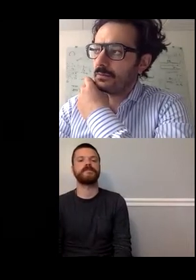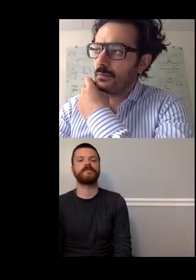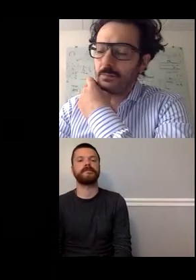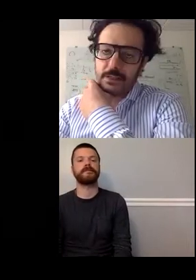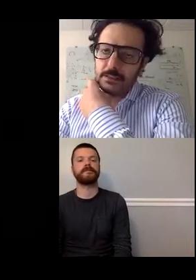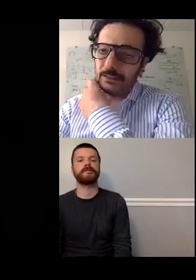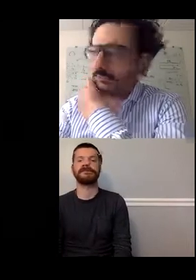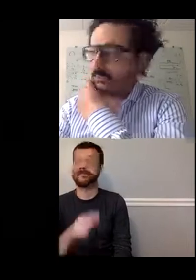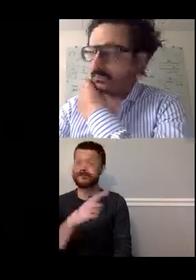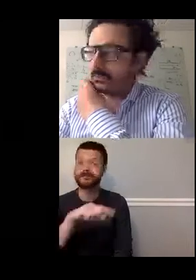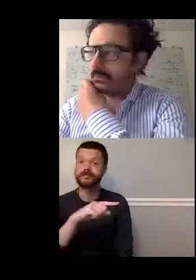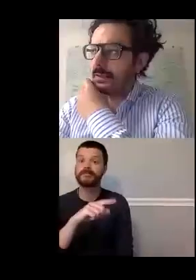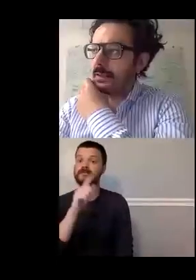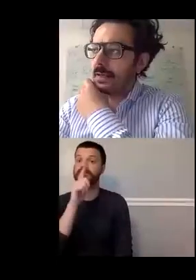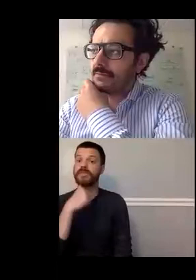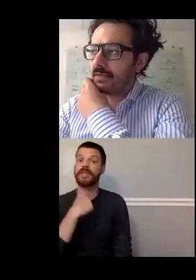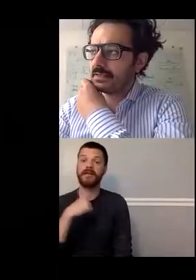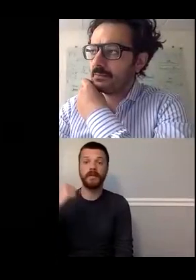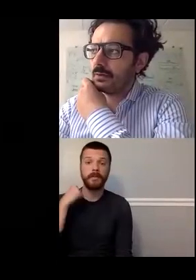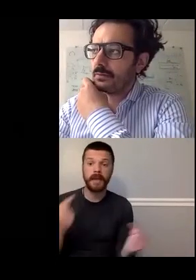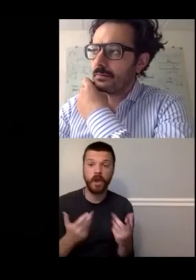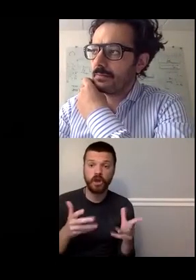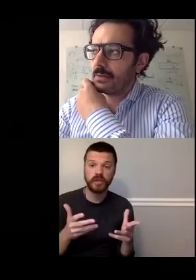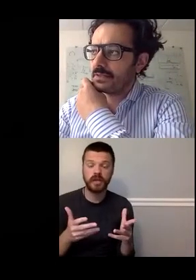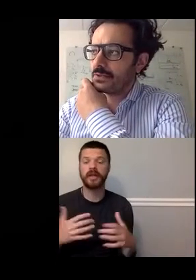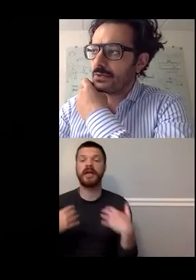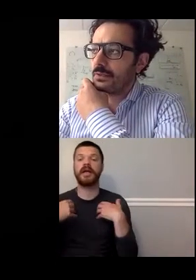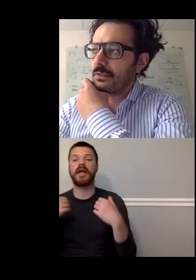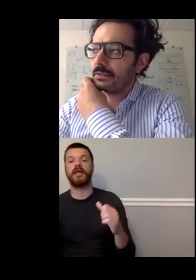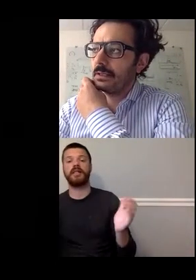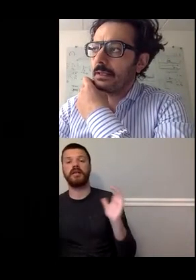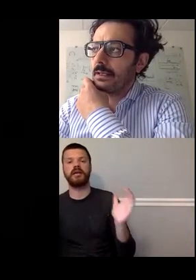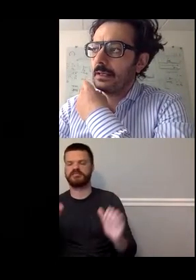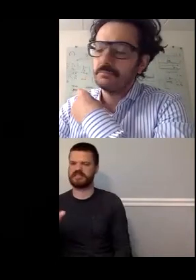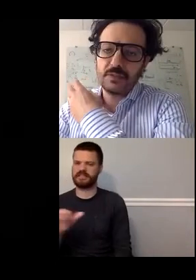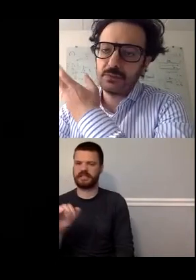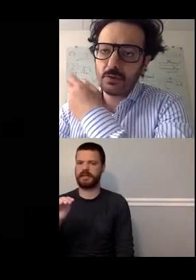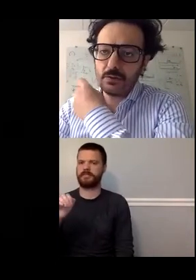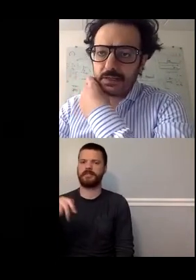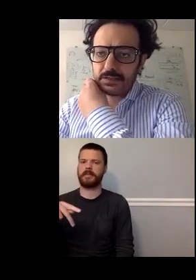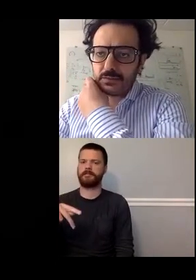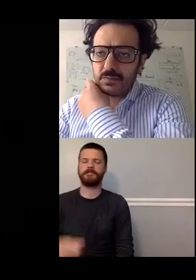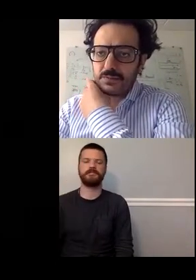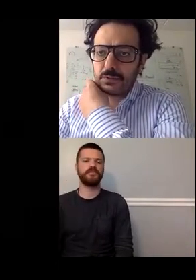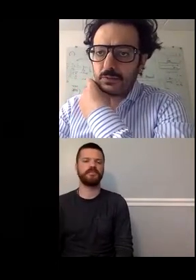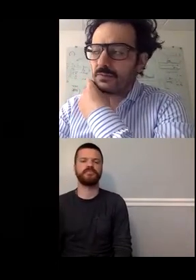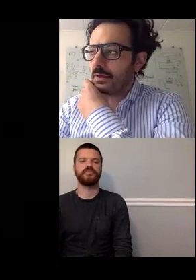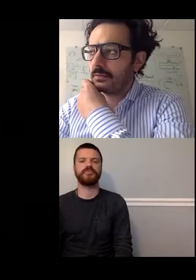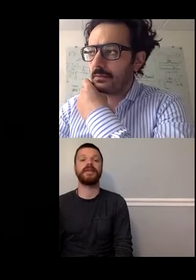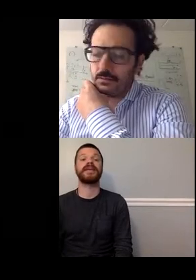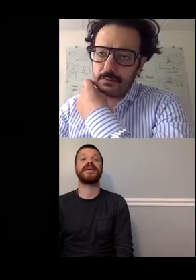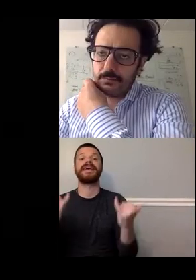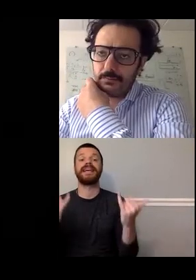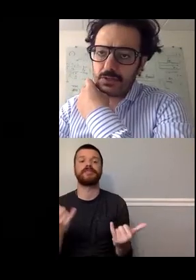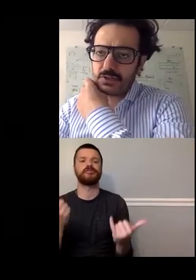or the thermal pain and the healthy control, had very similar maps as shown here. And if you contrast those maps, you don't